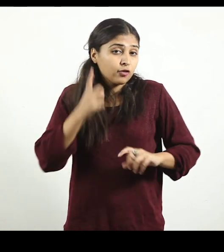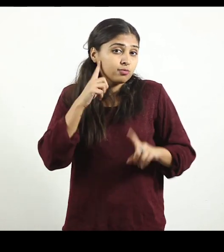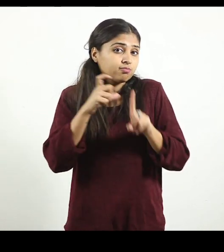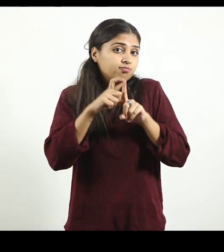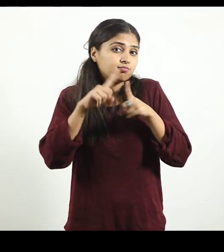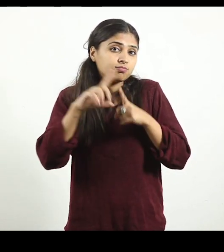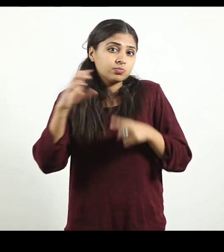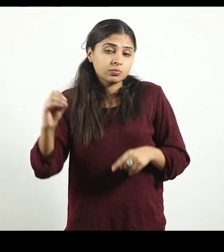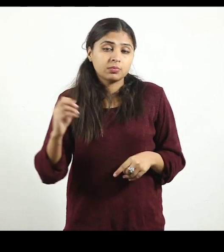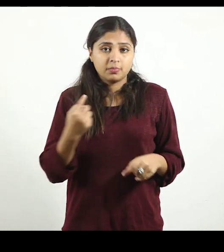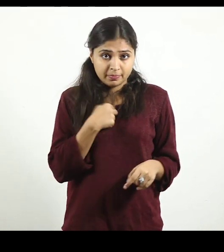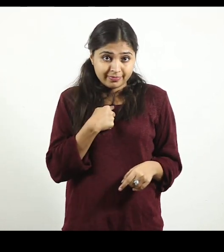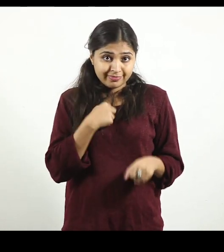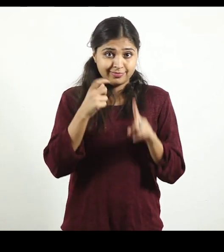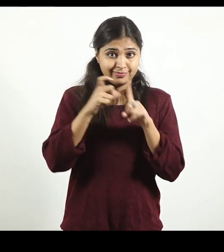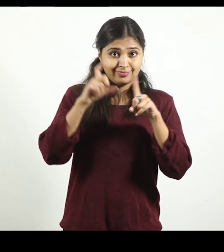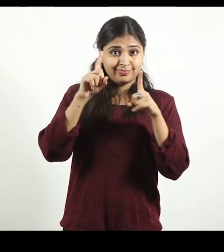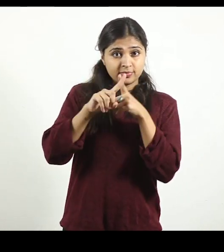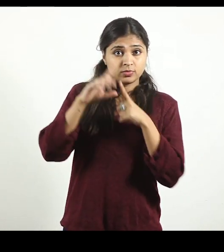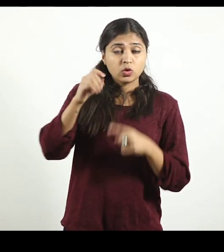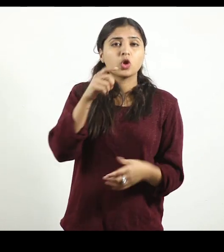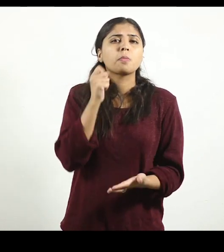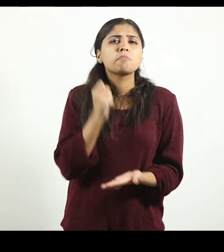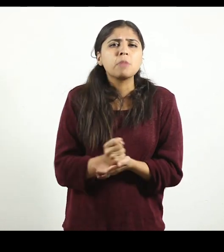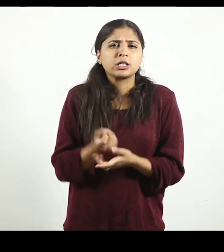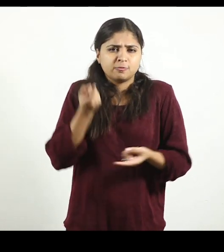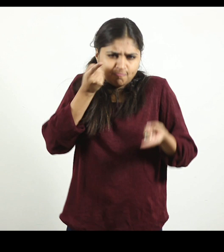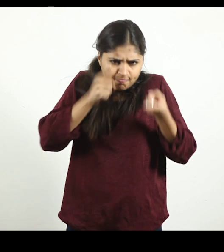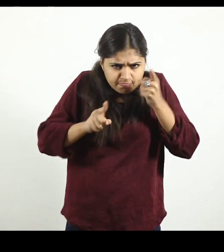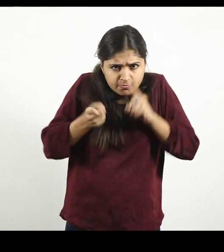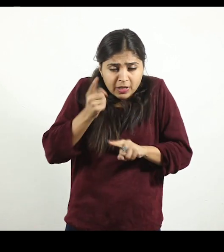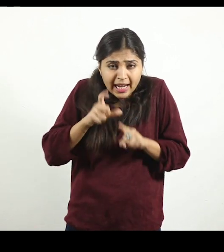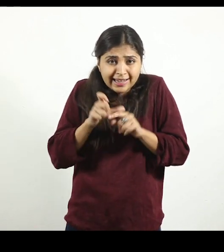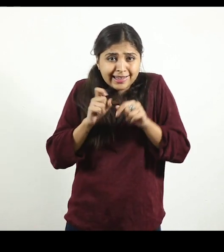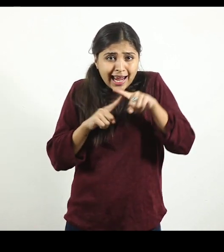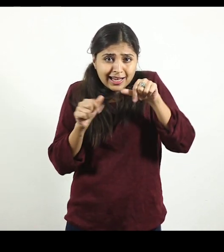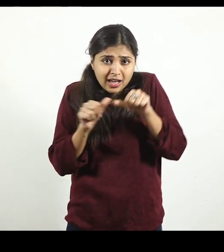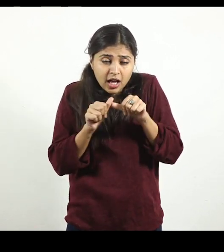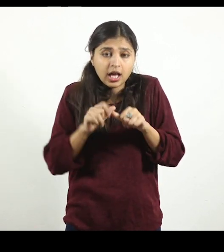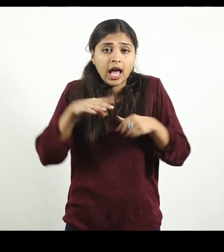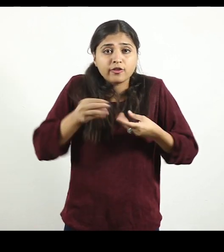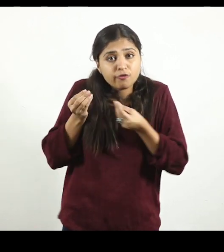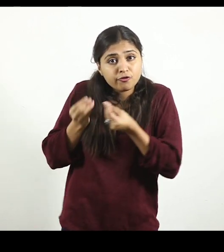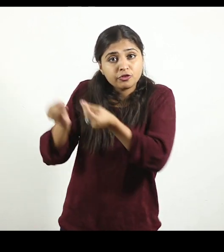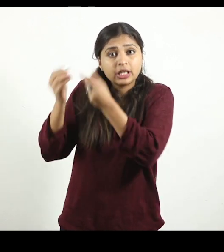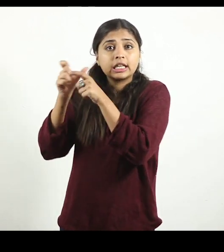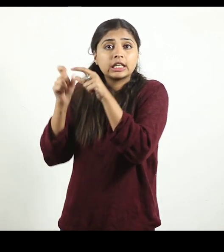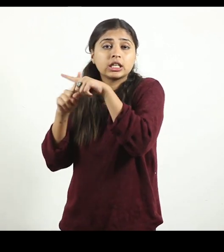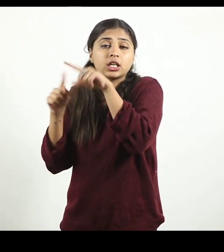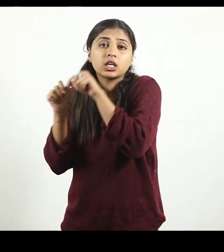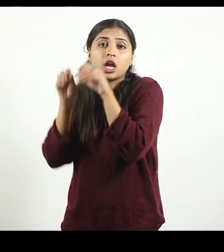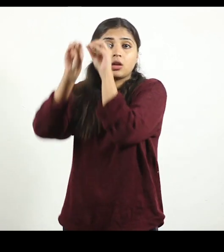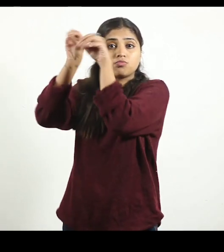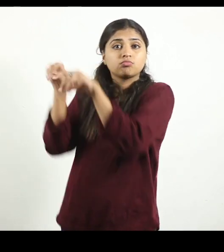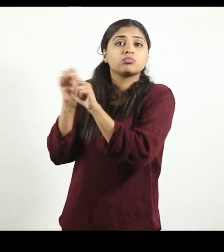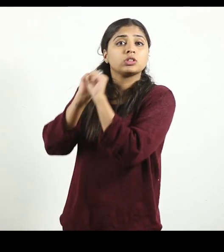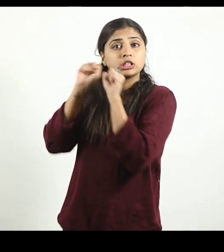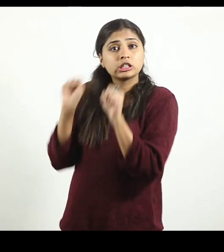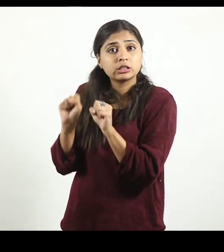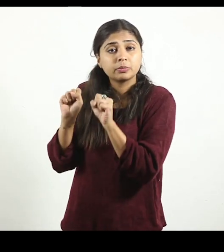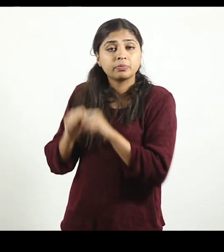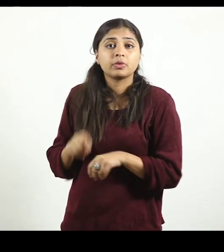data in the system. To operate this function, you need to apply the decision making technique. For this, you need to know